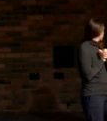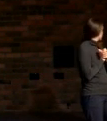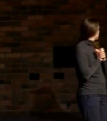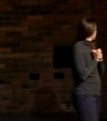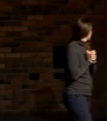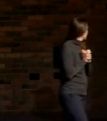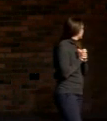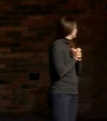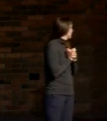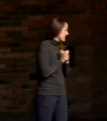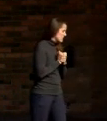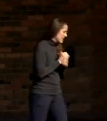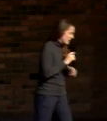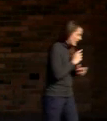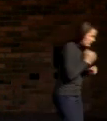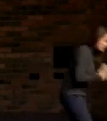Turn to your neighbor if you,